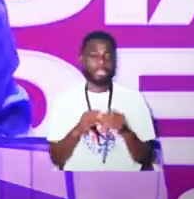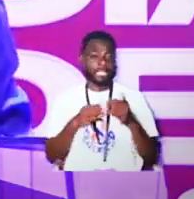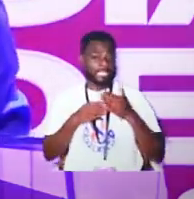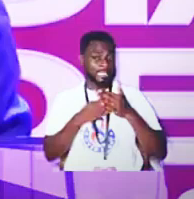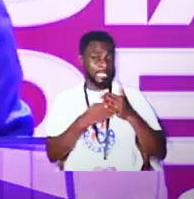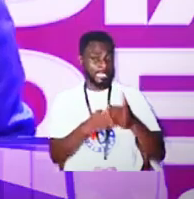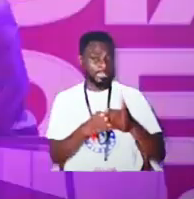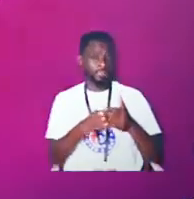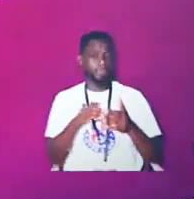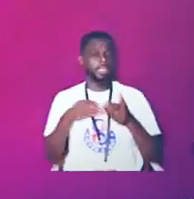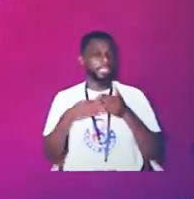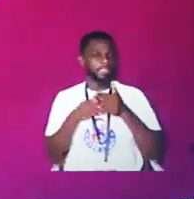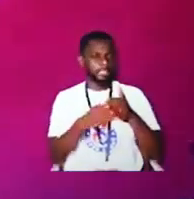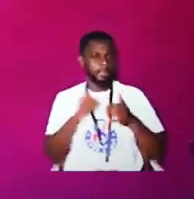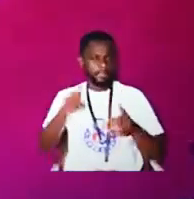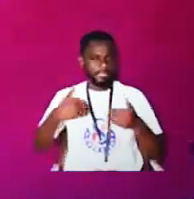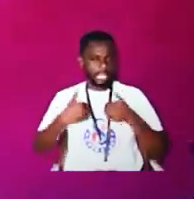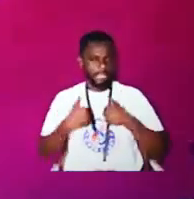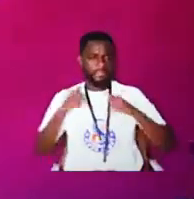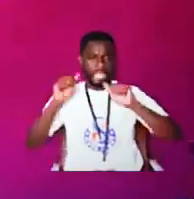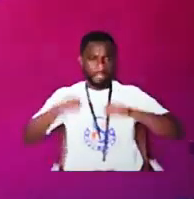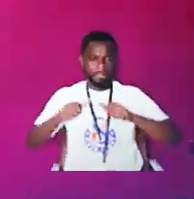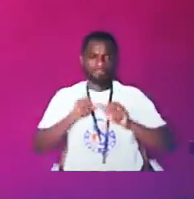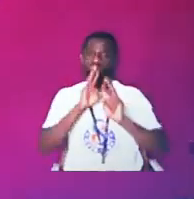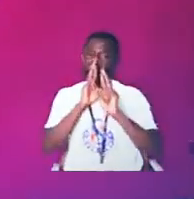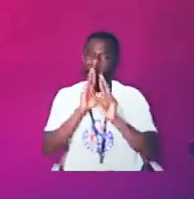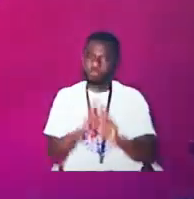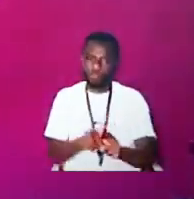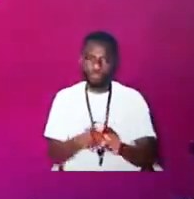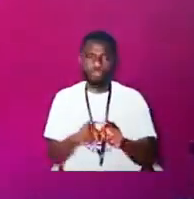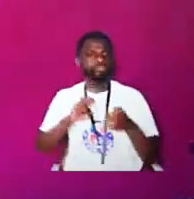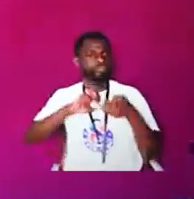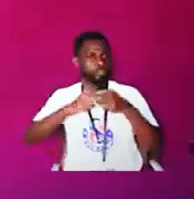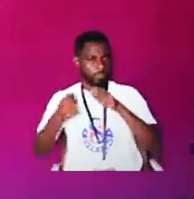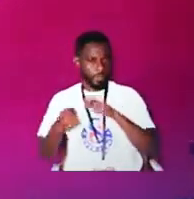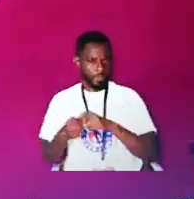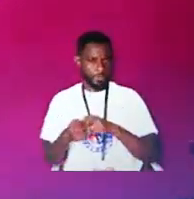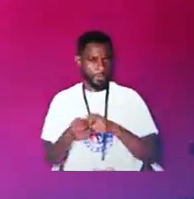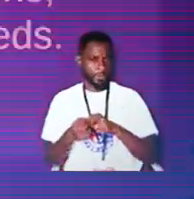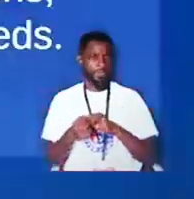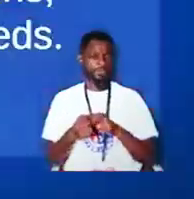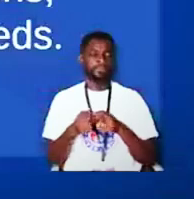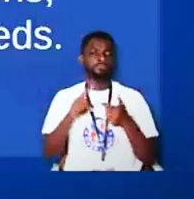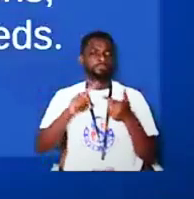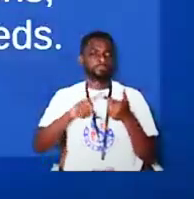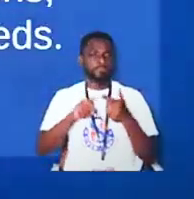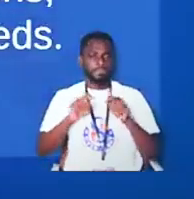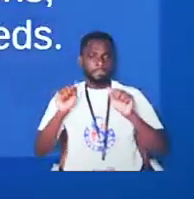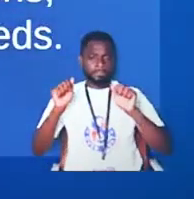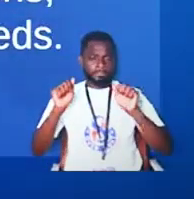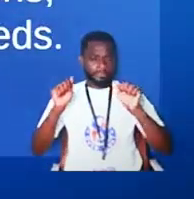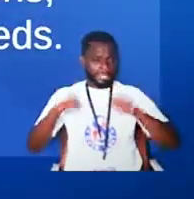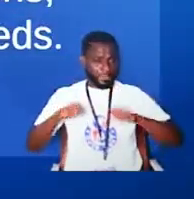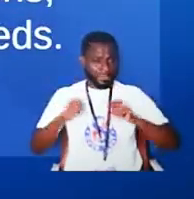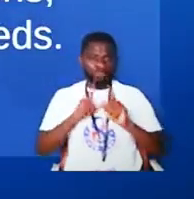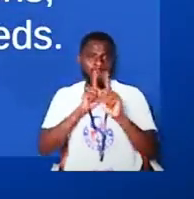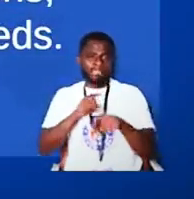leadership, leaders should have the ability to respond to situations. They should be able to answer